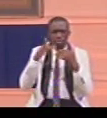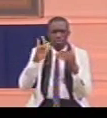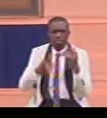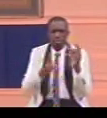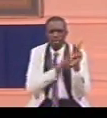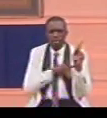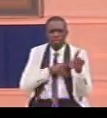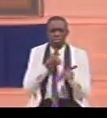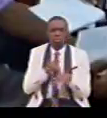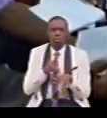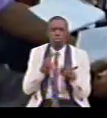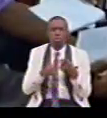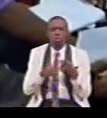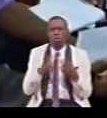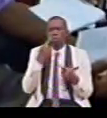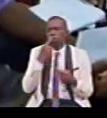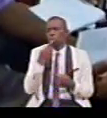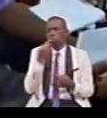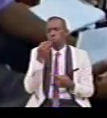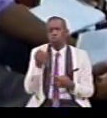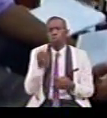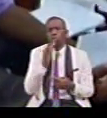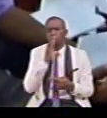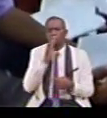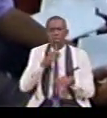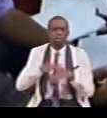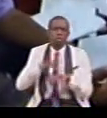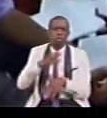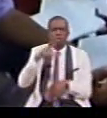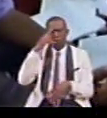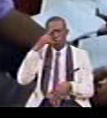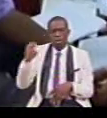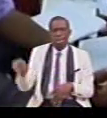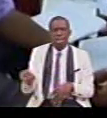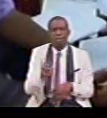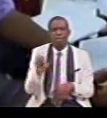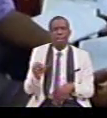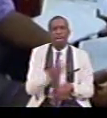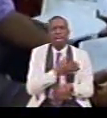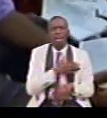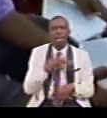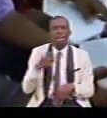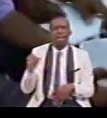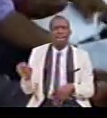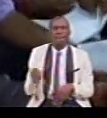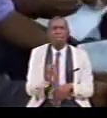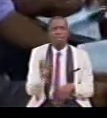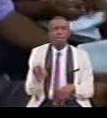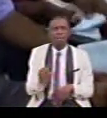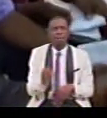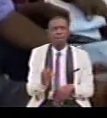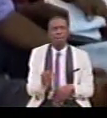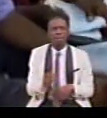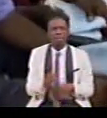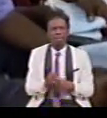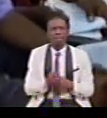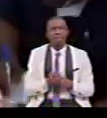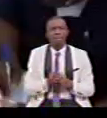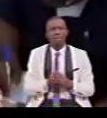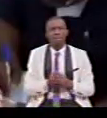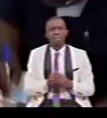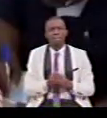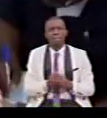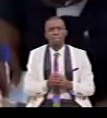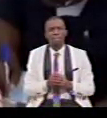be glory forever and ever amen by looking at first John first John chapter